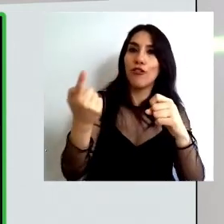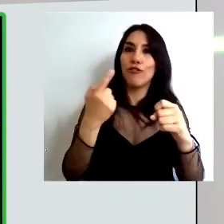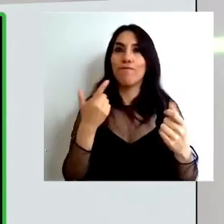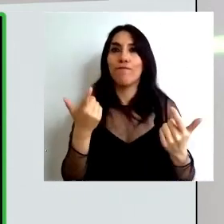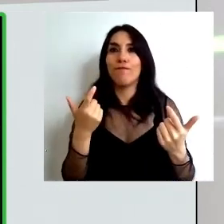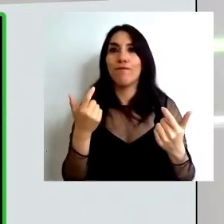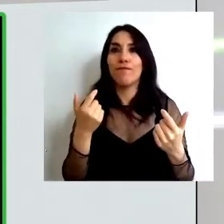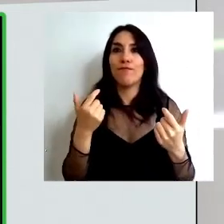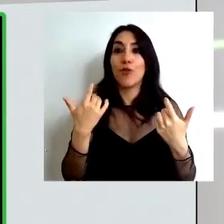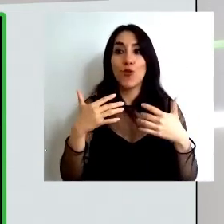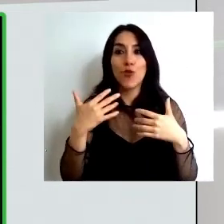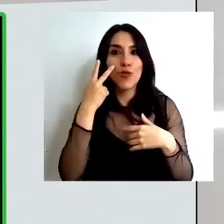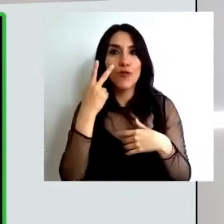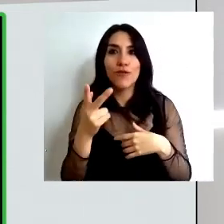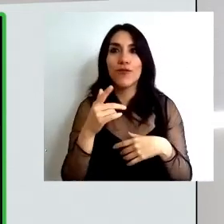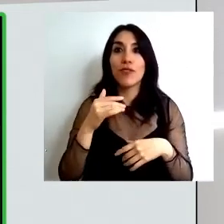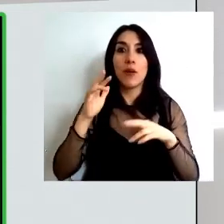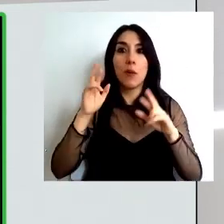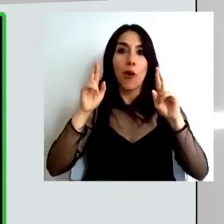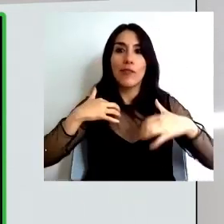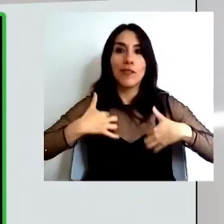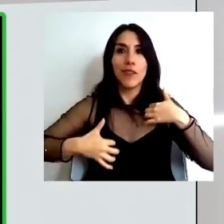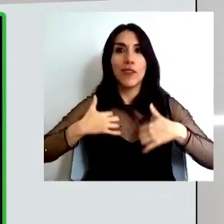stay safe, stay well. Thank you.